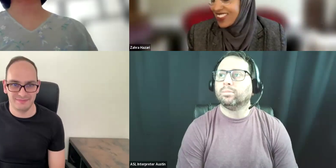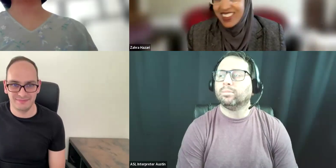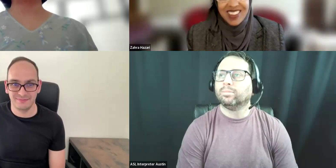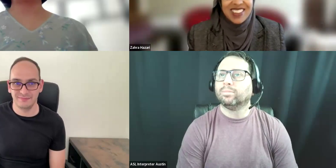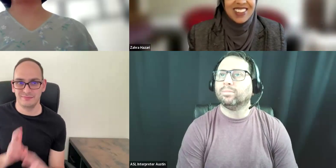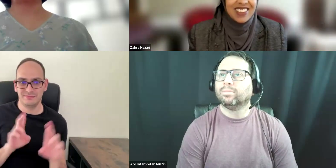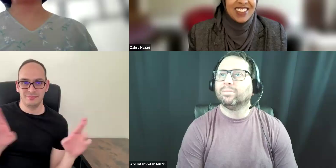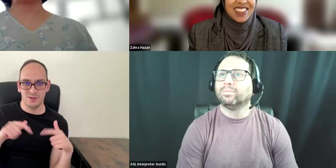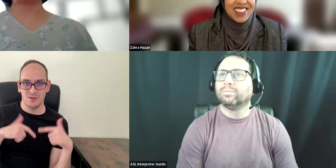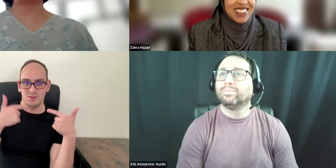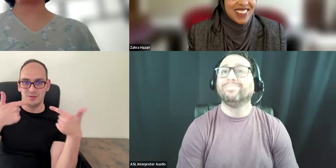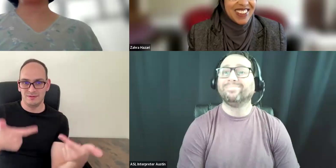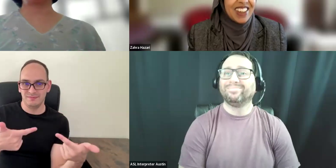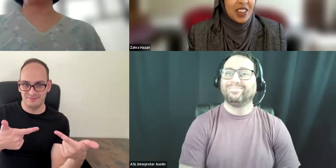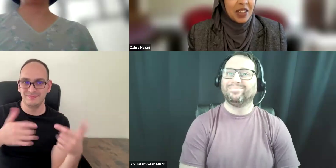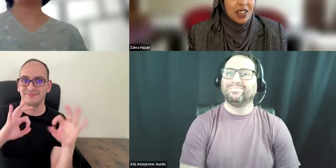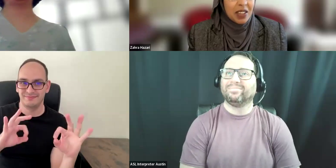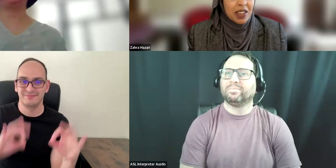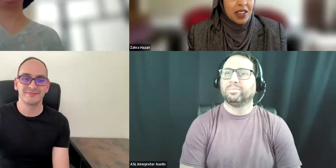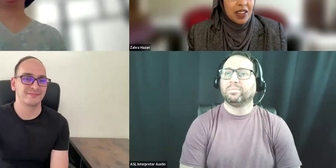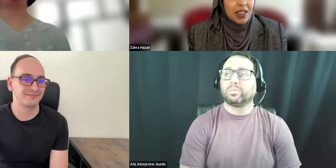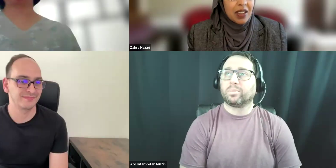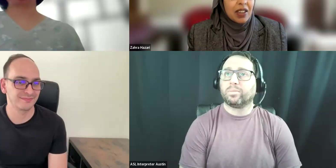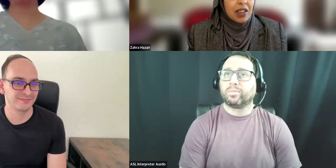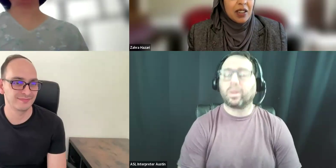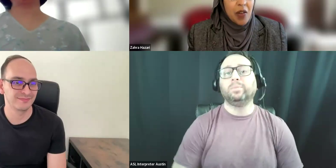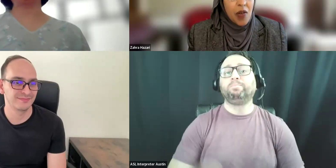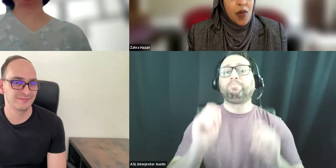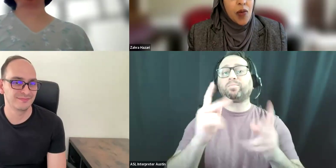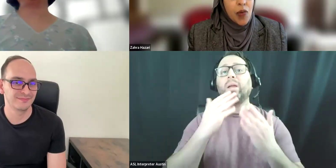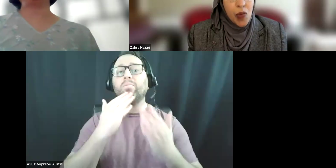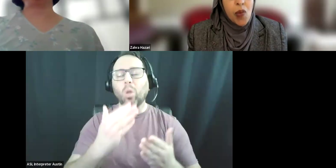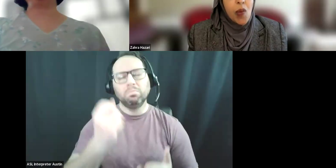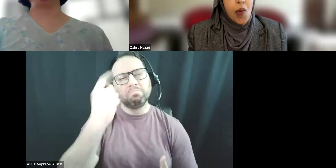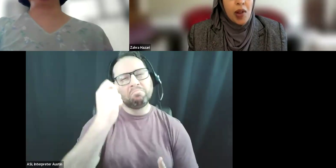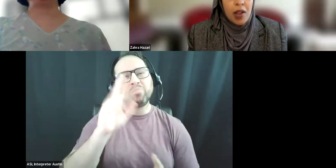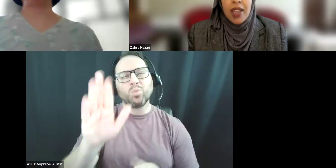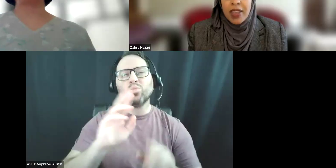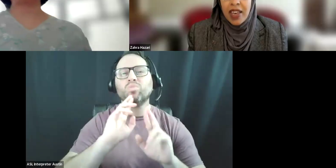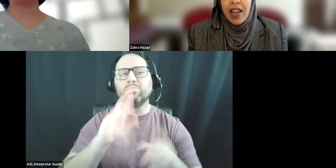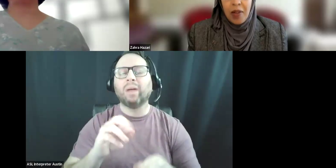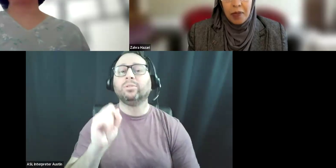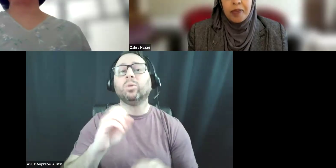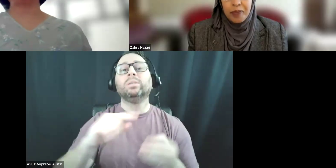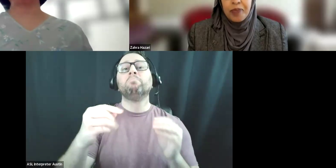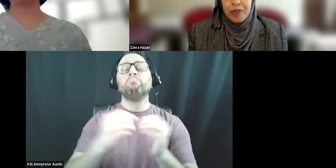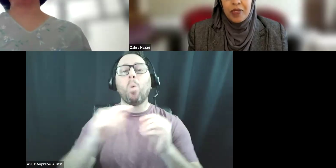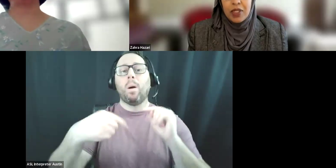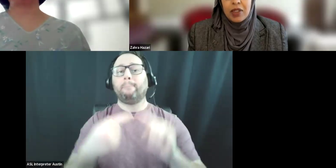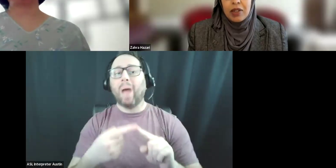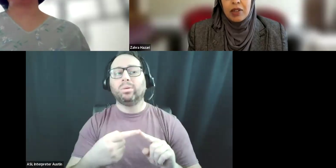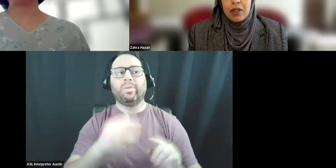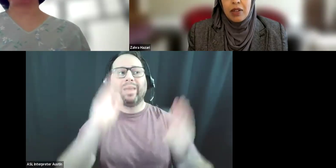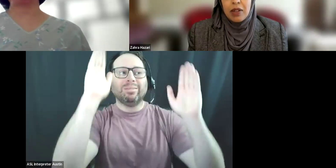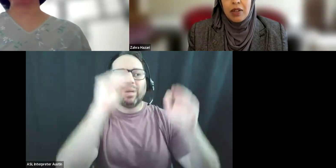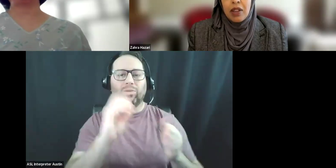Thank you so much. So it's clear it's more about the expectations of the students than the